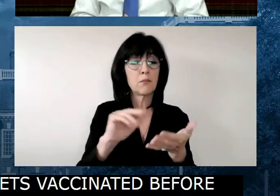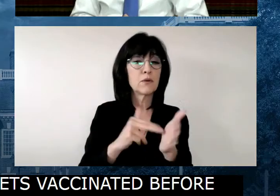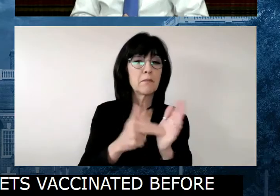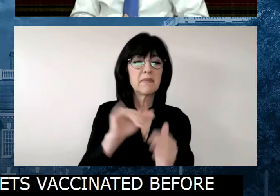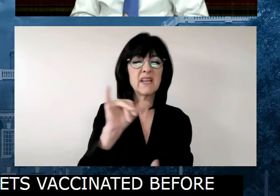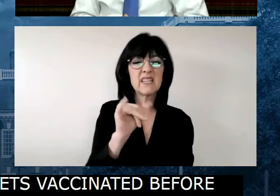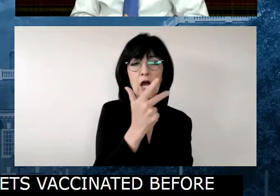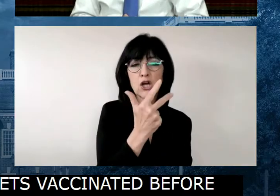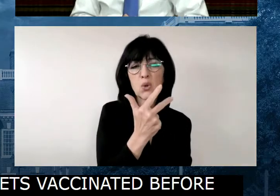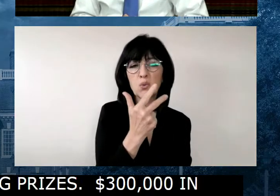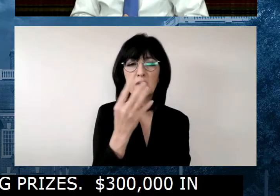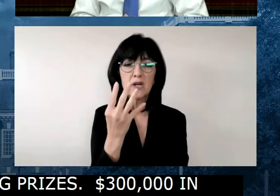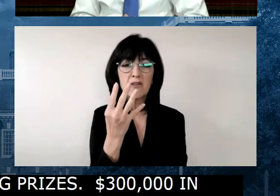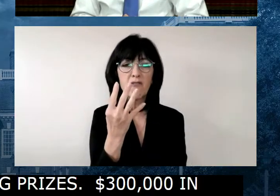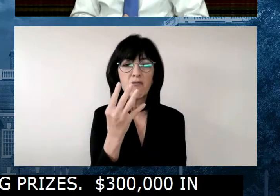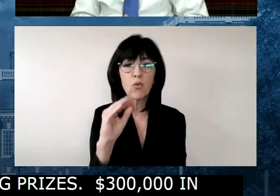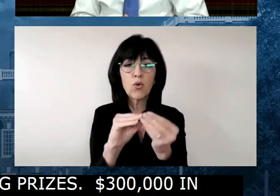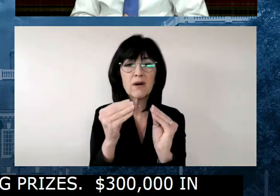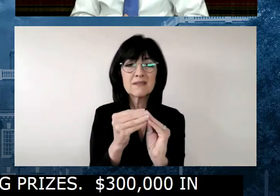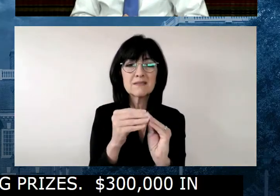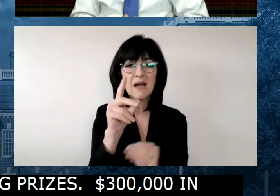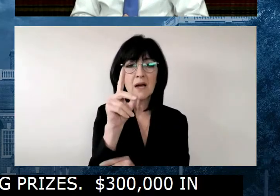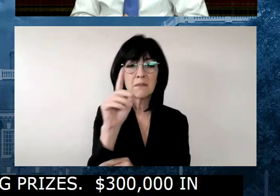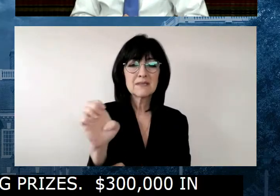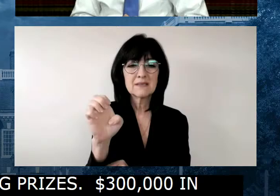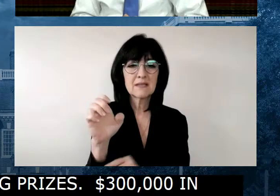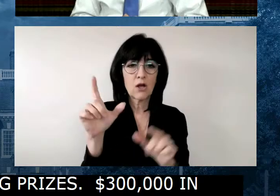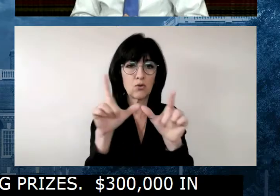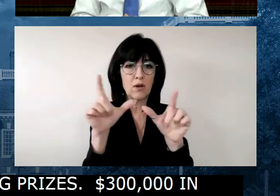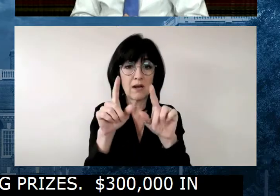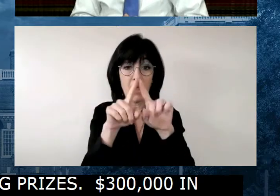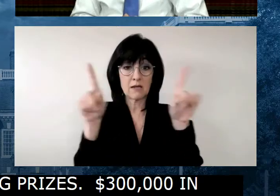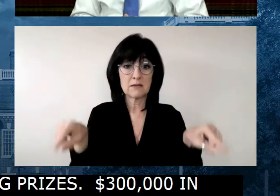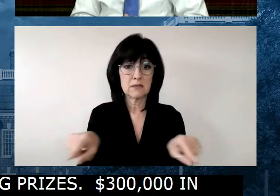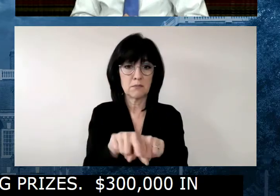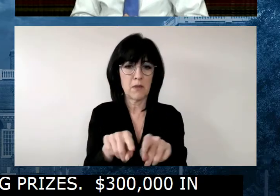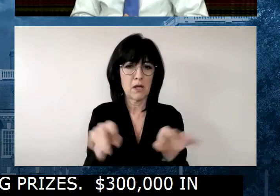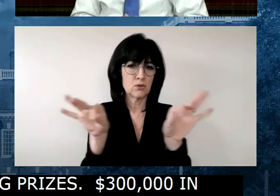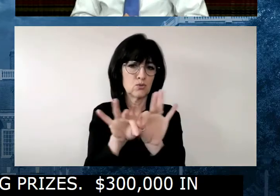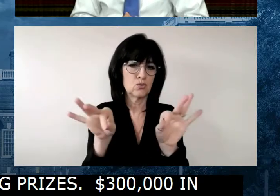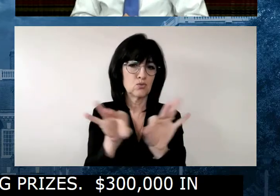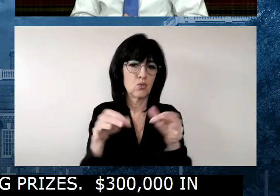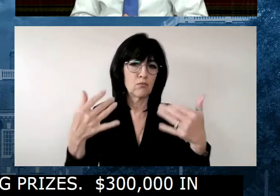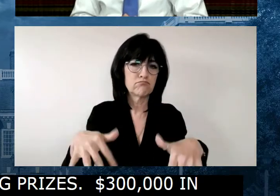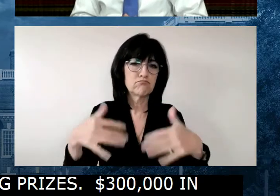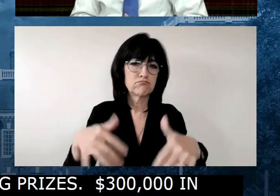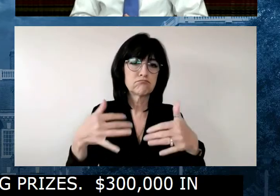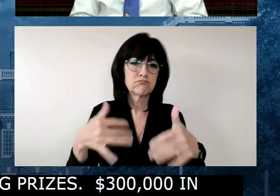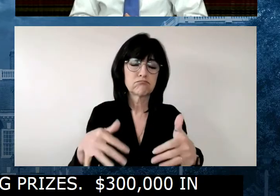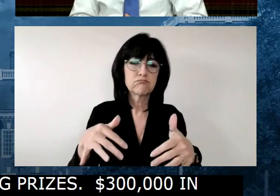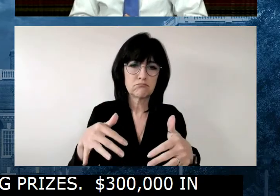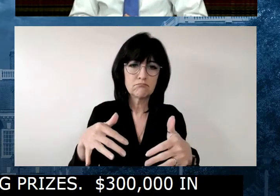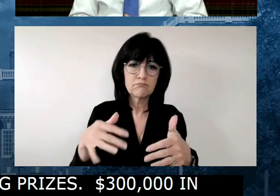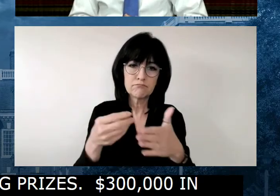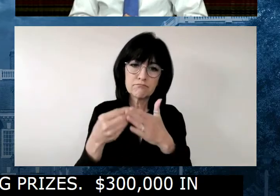a low-digit Delaware license plate, and that's what we have here on tap for every Delawarean who's